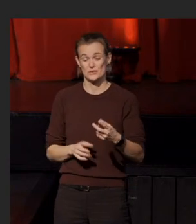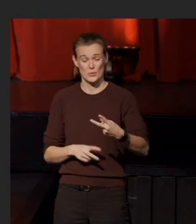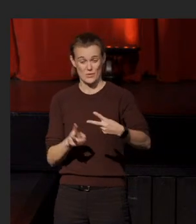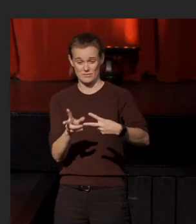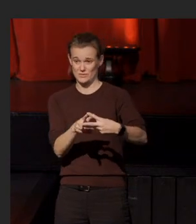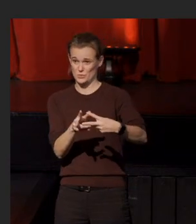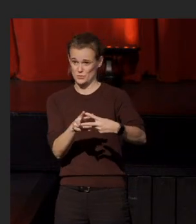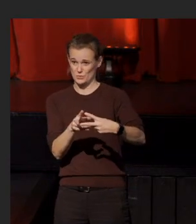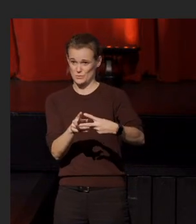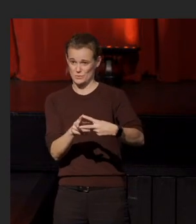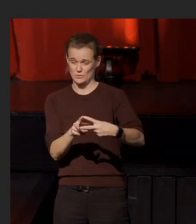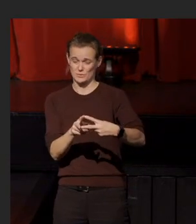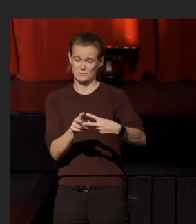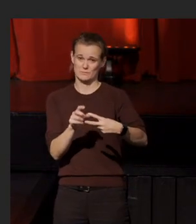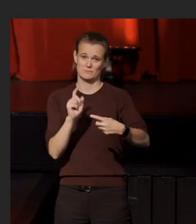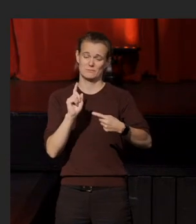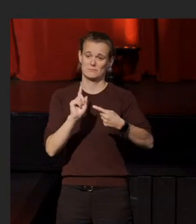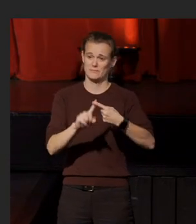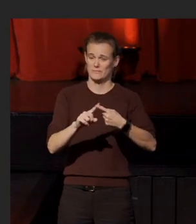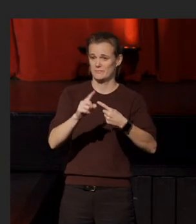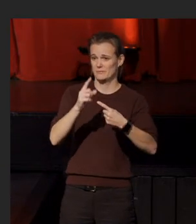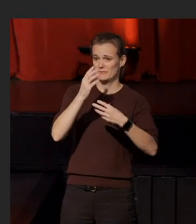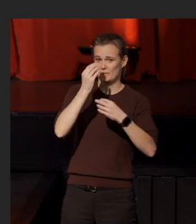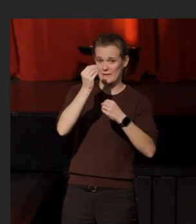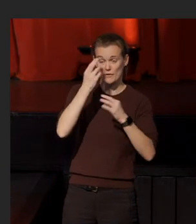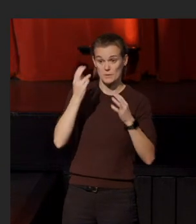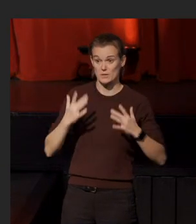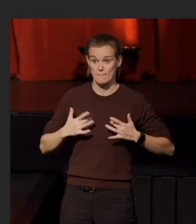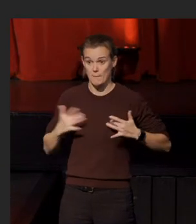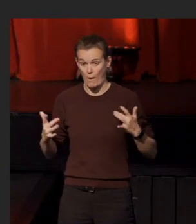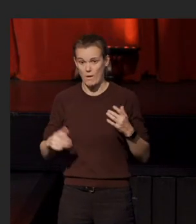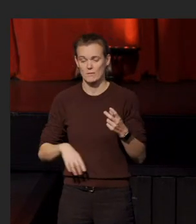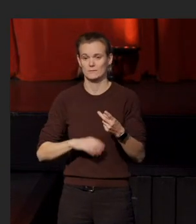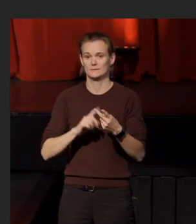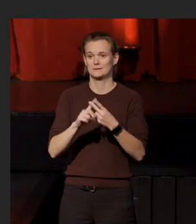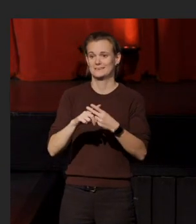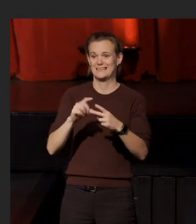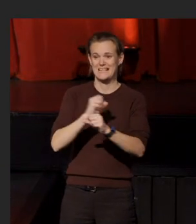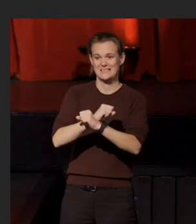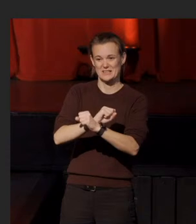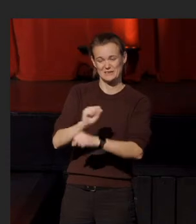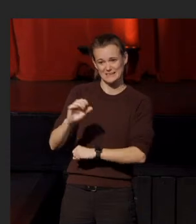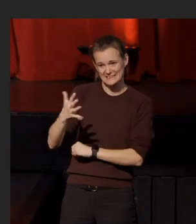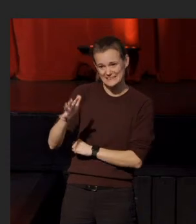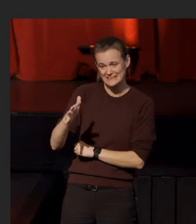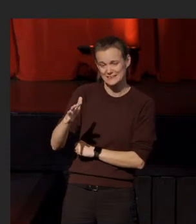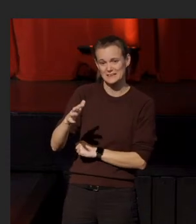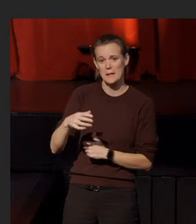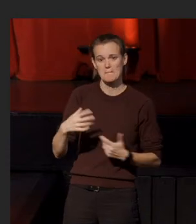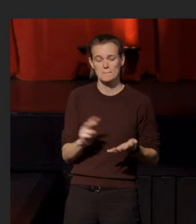perfect ecosystem for malicious actors, those who want to cause harm,